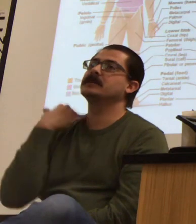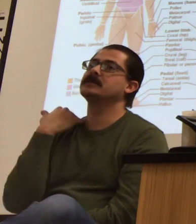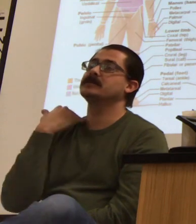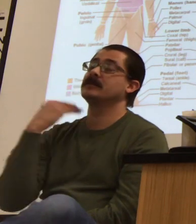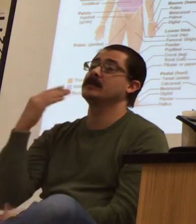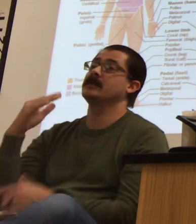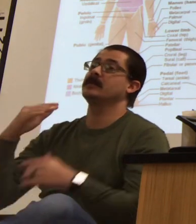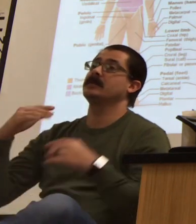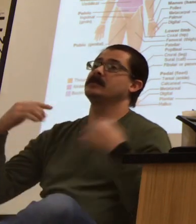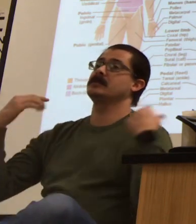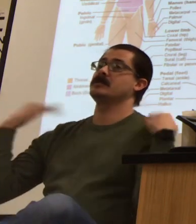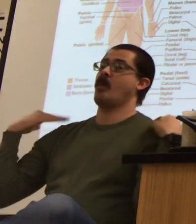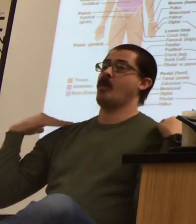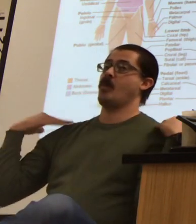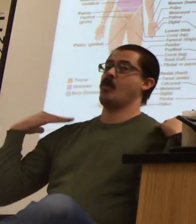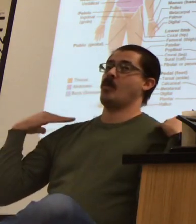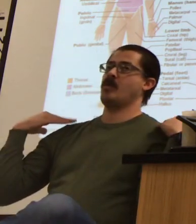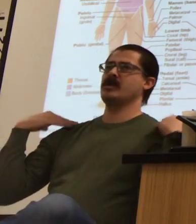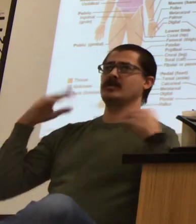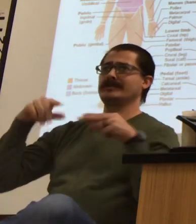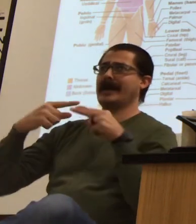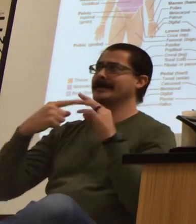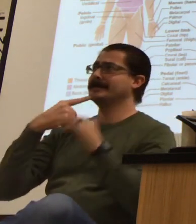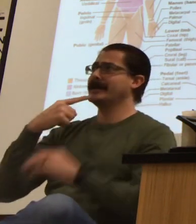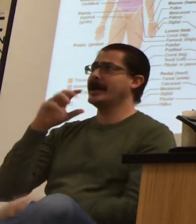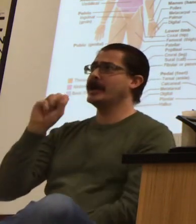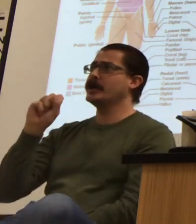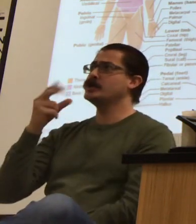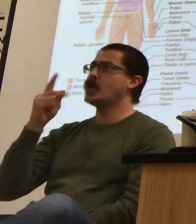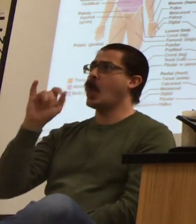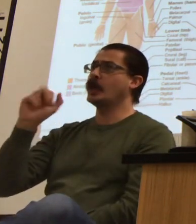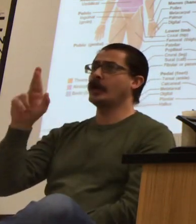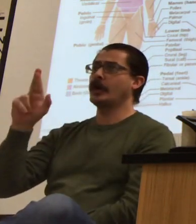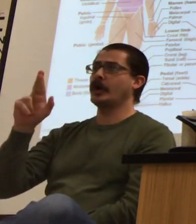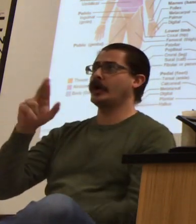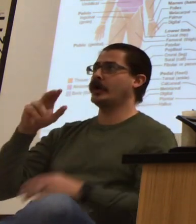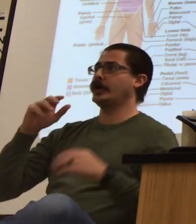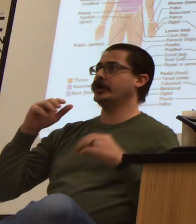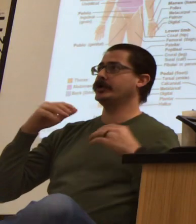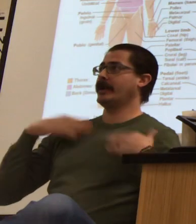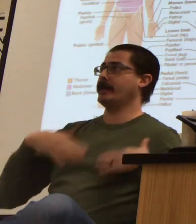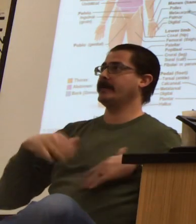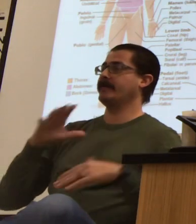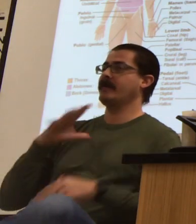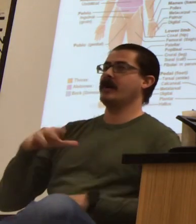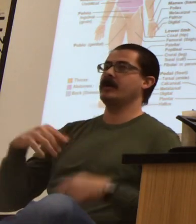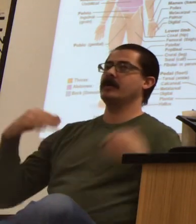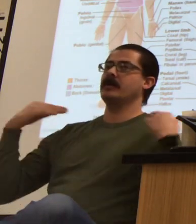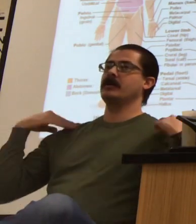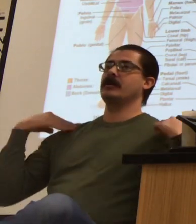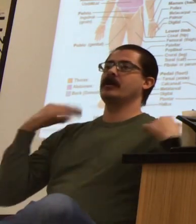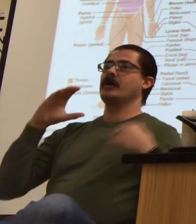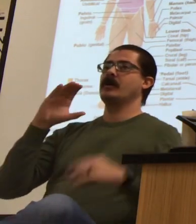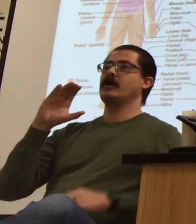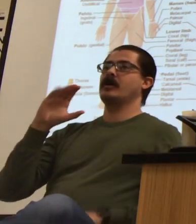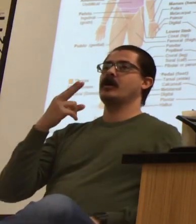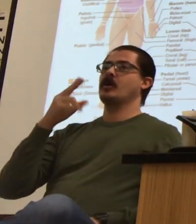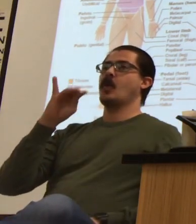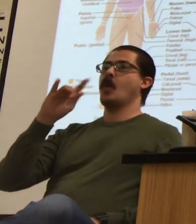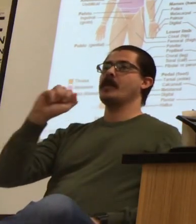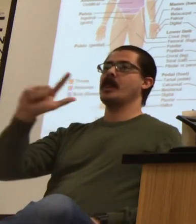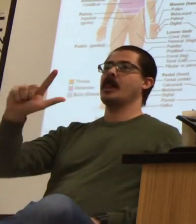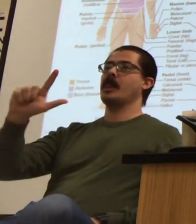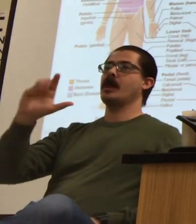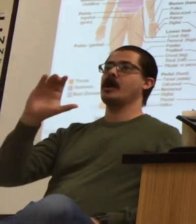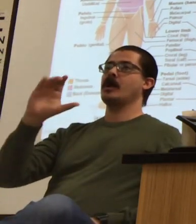Moving on down to shoulder. You can say shoulder in anatomy, that's fine, but the fancy word is acromial. Right there, probably